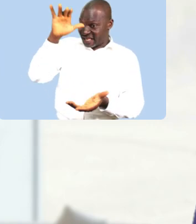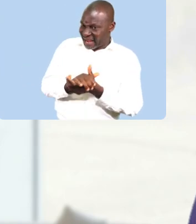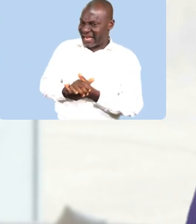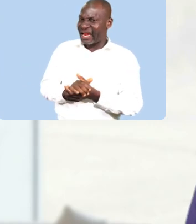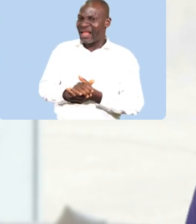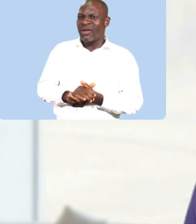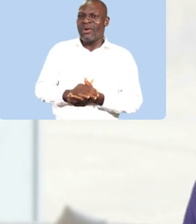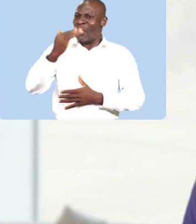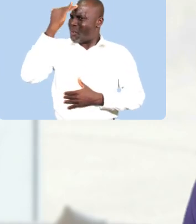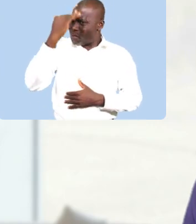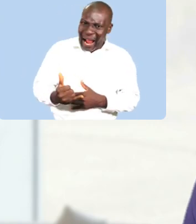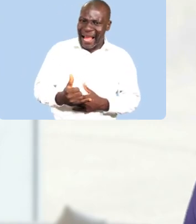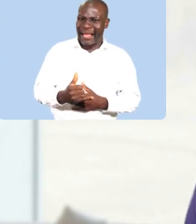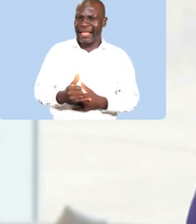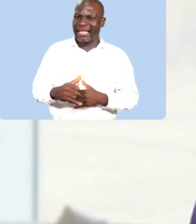so your ba